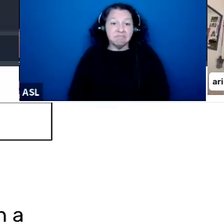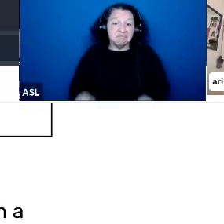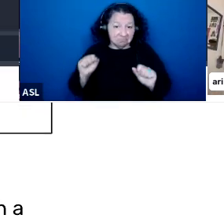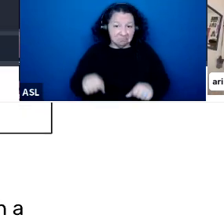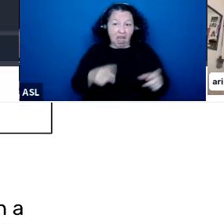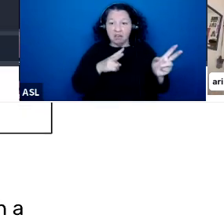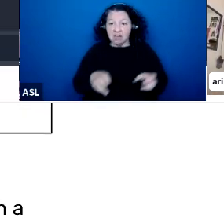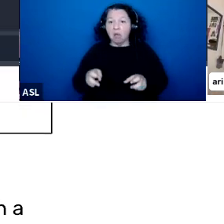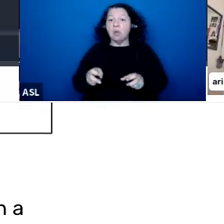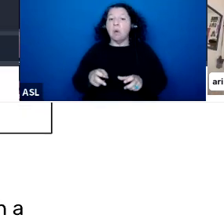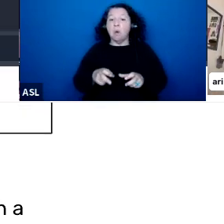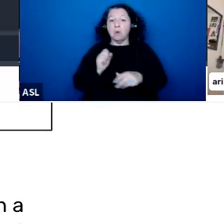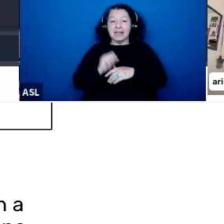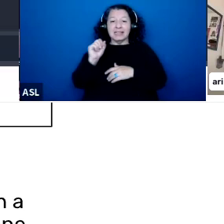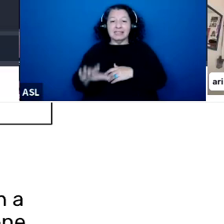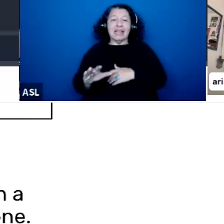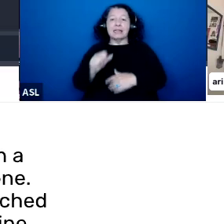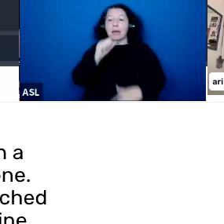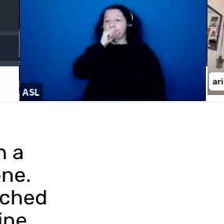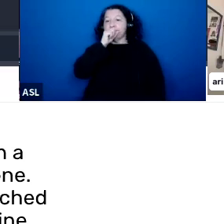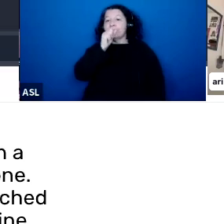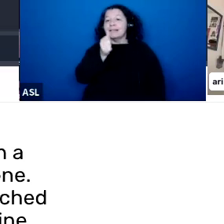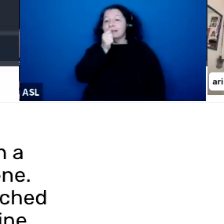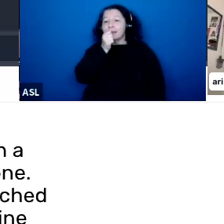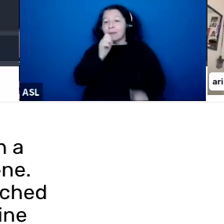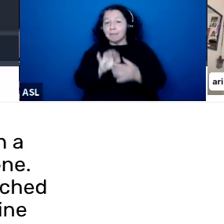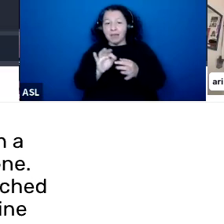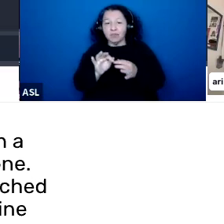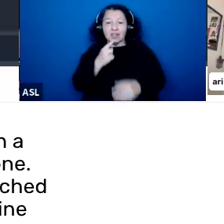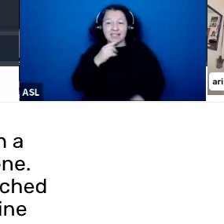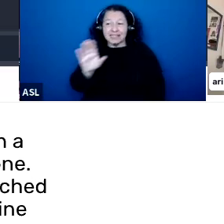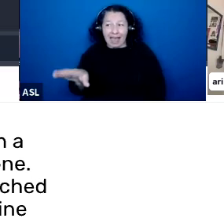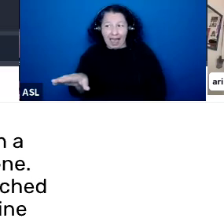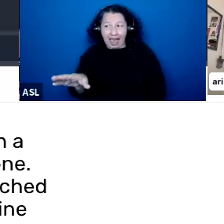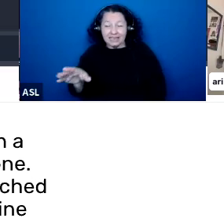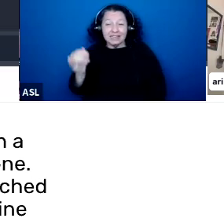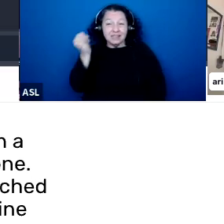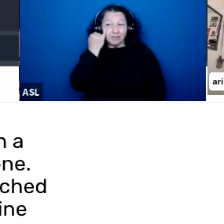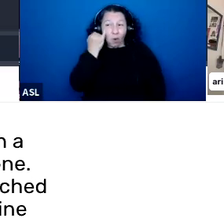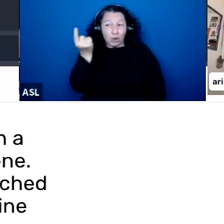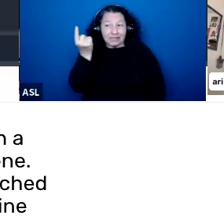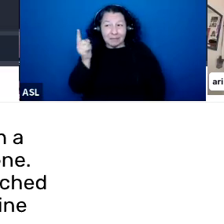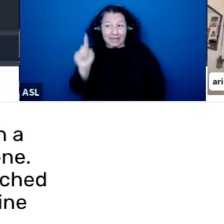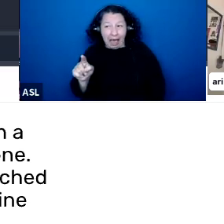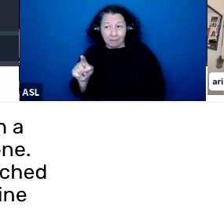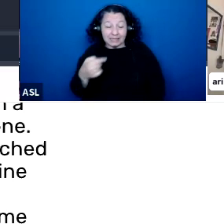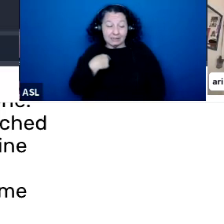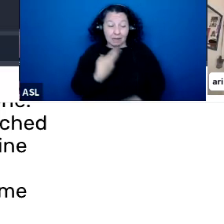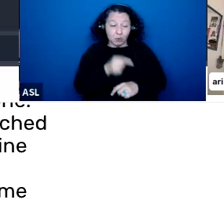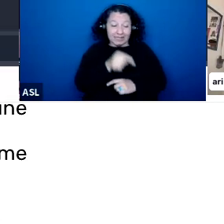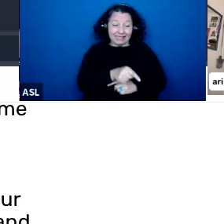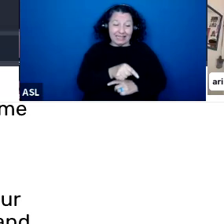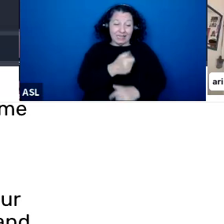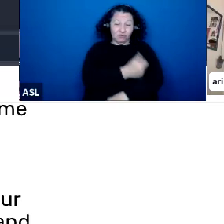So you can just like download them and send an anonymous message saying, hey, just in case like I'm using